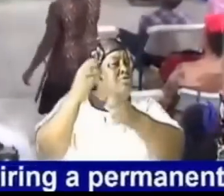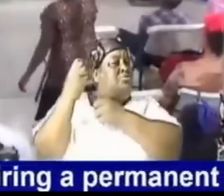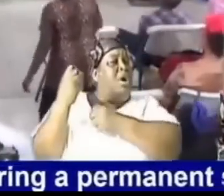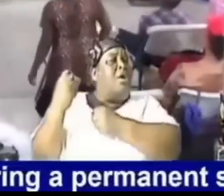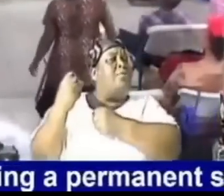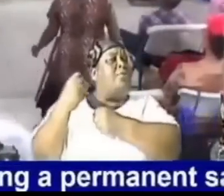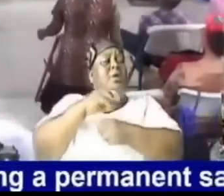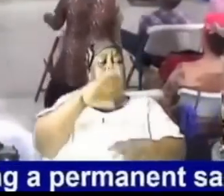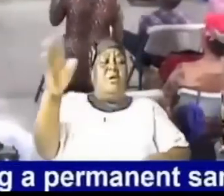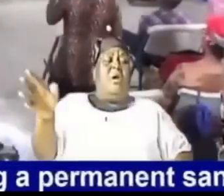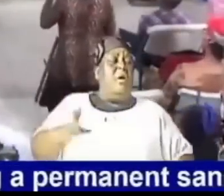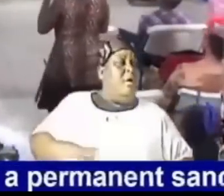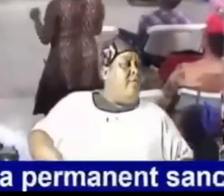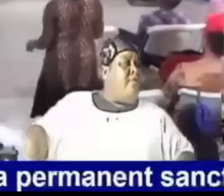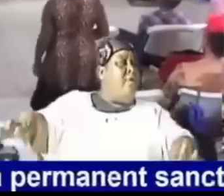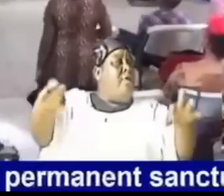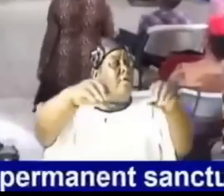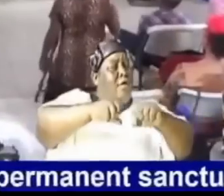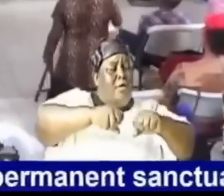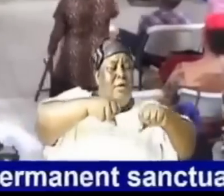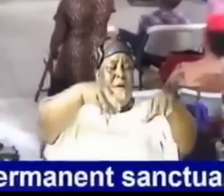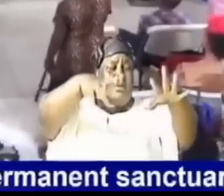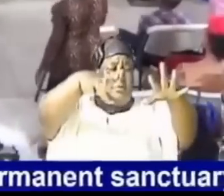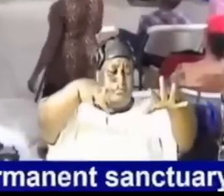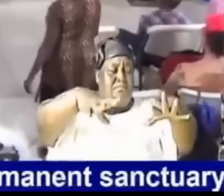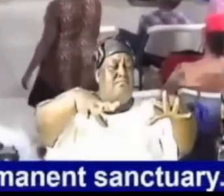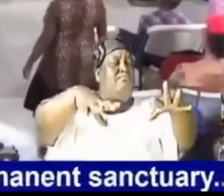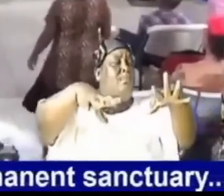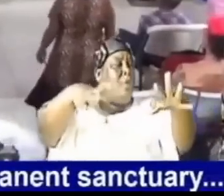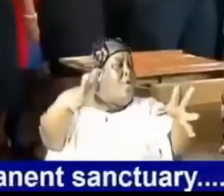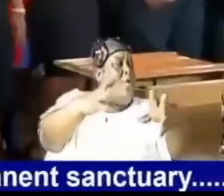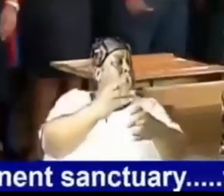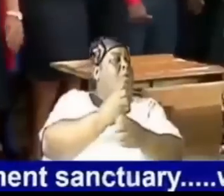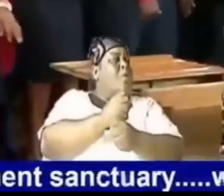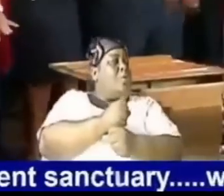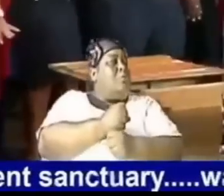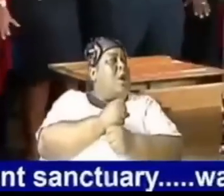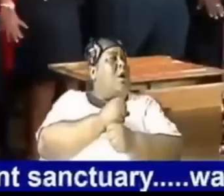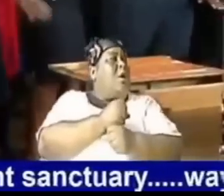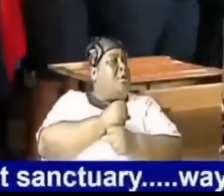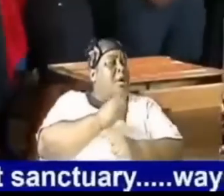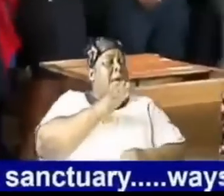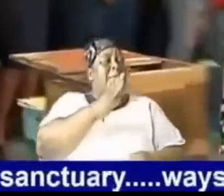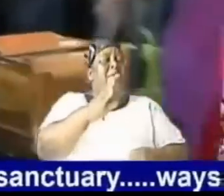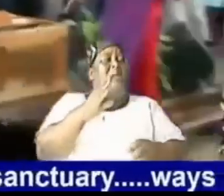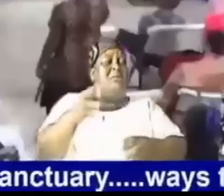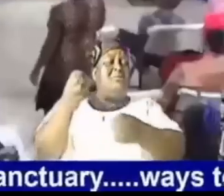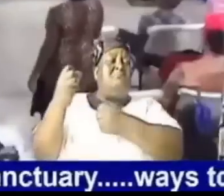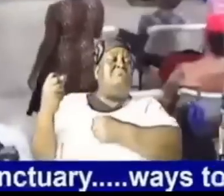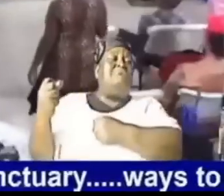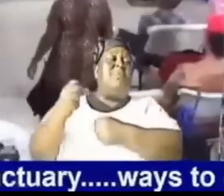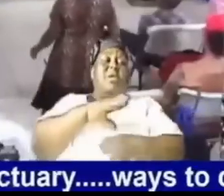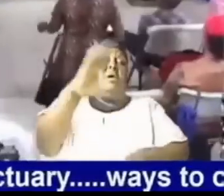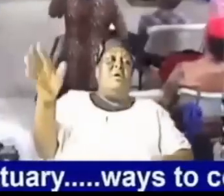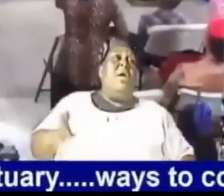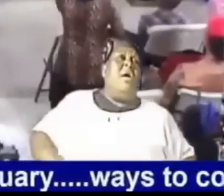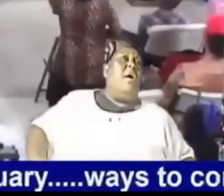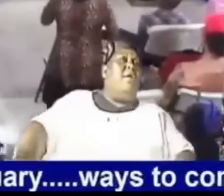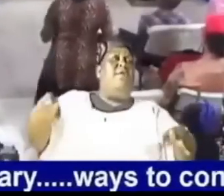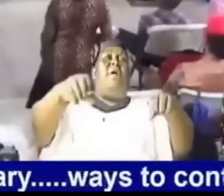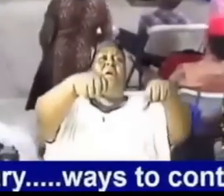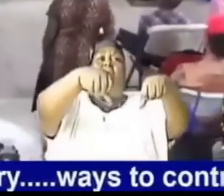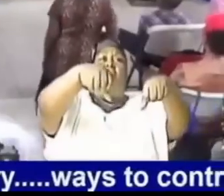Faith Chapel, Faith Apostolic Ministries present Manifest 2023, a musical